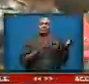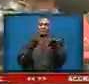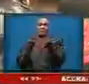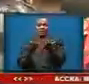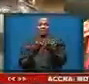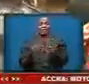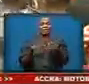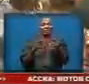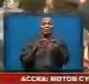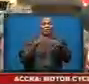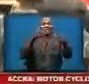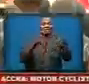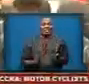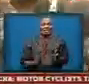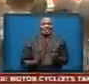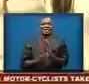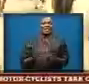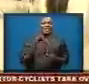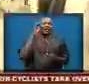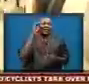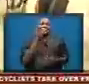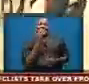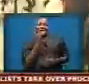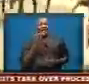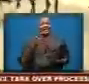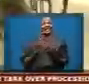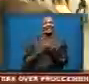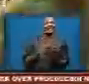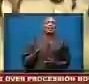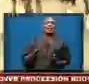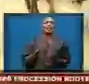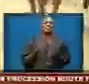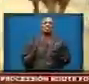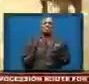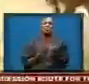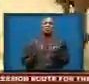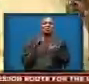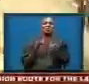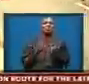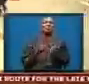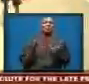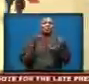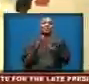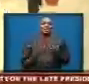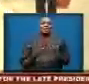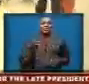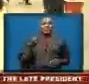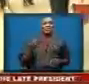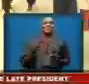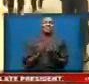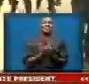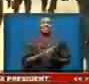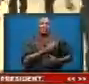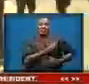The casket, draped in the Ghana flag colors, was escorted by a mounted squad of 20 officers from the Ghana